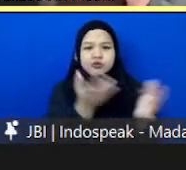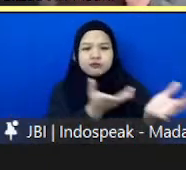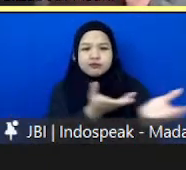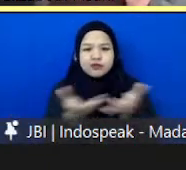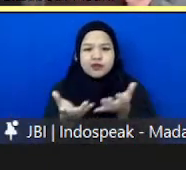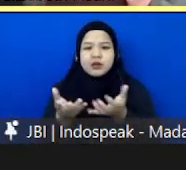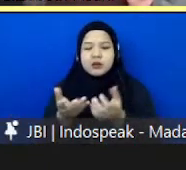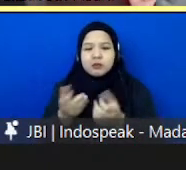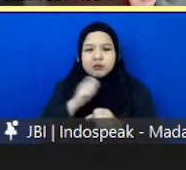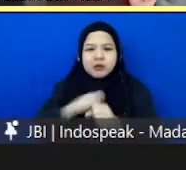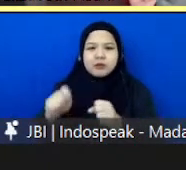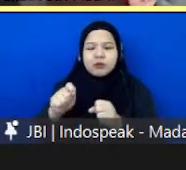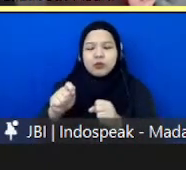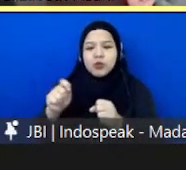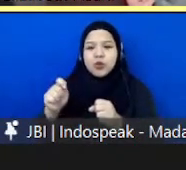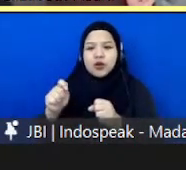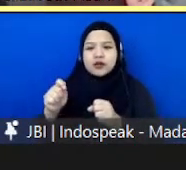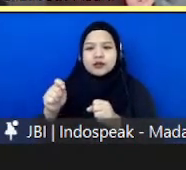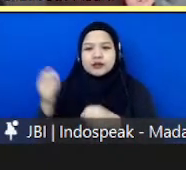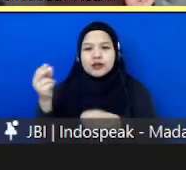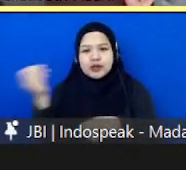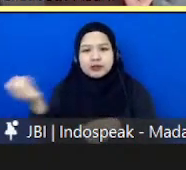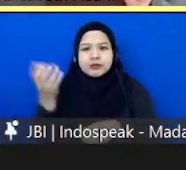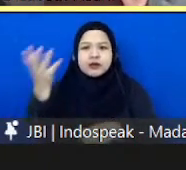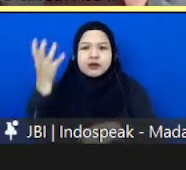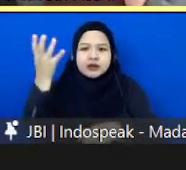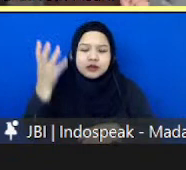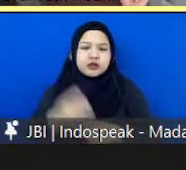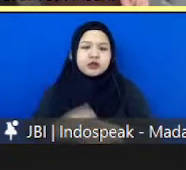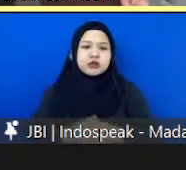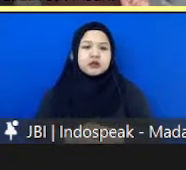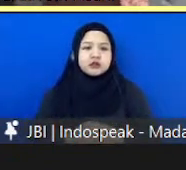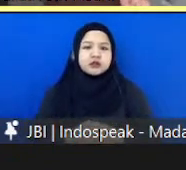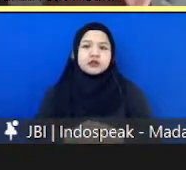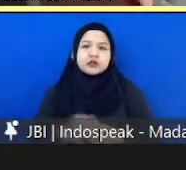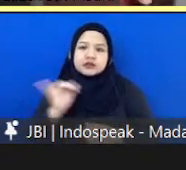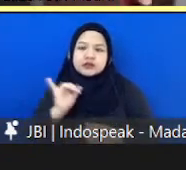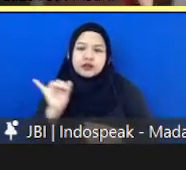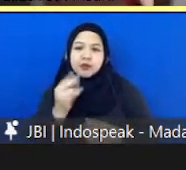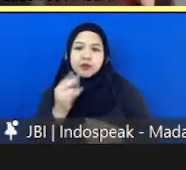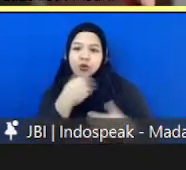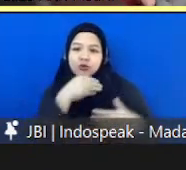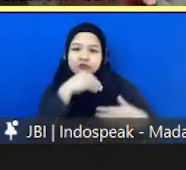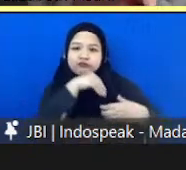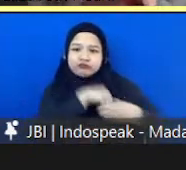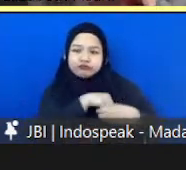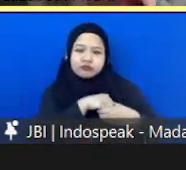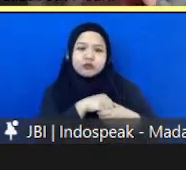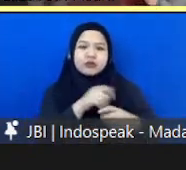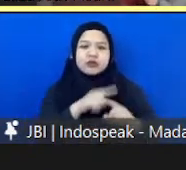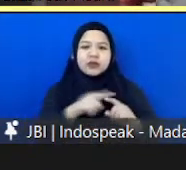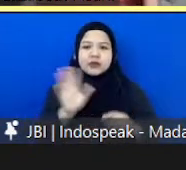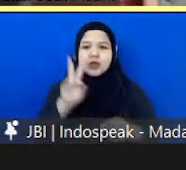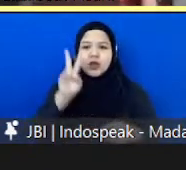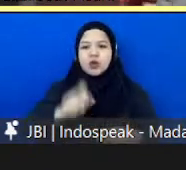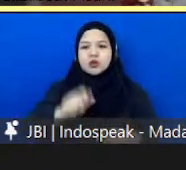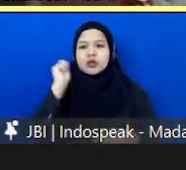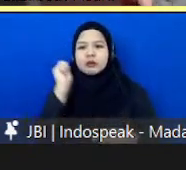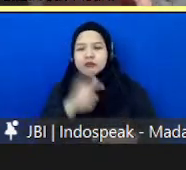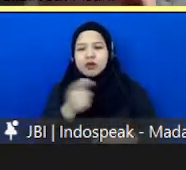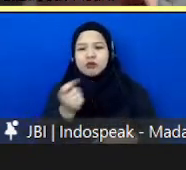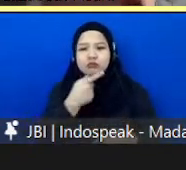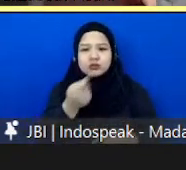making money out of selling higher priced medicines and saving money by not having to pay for medicines out of the